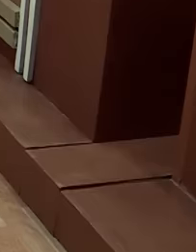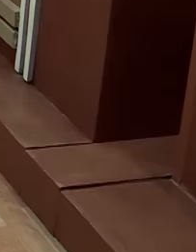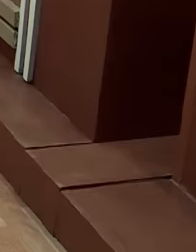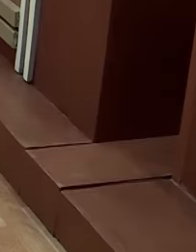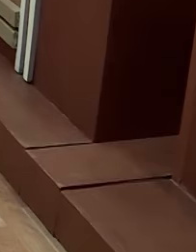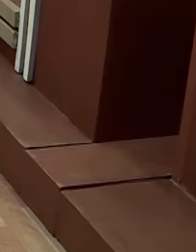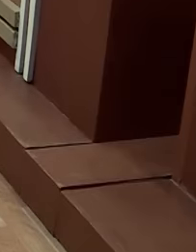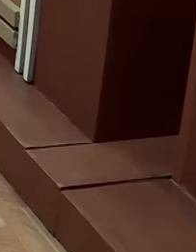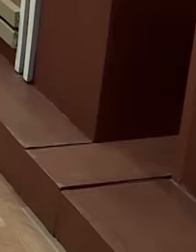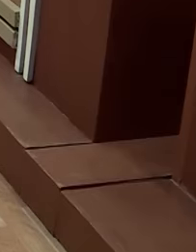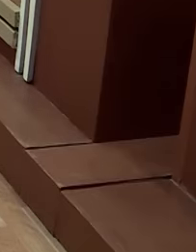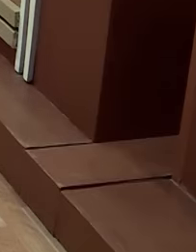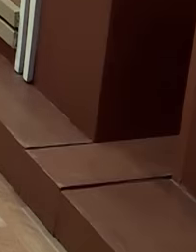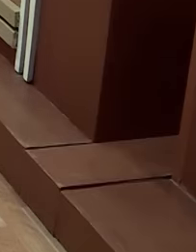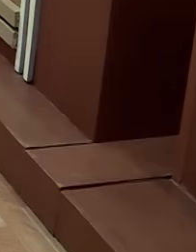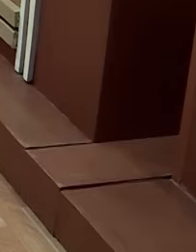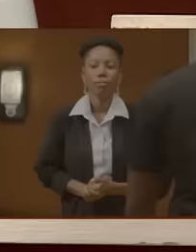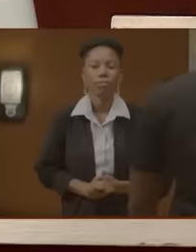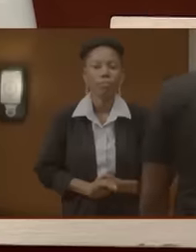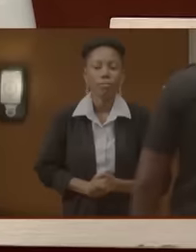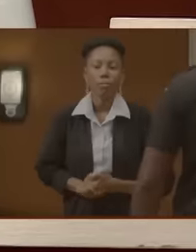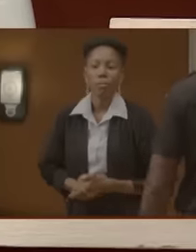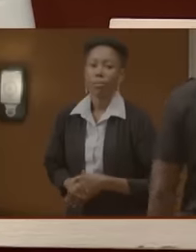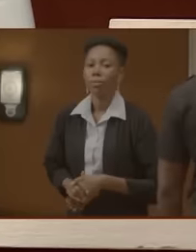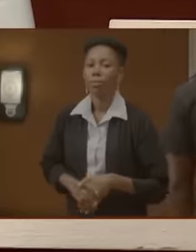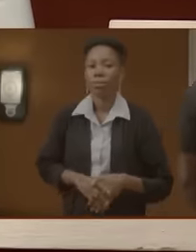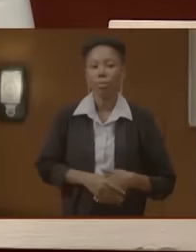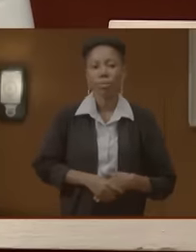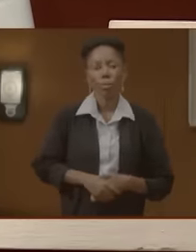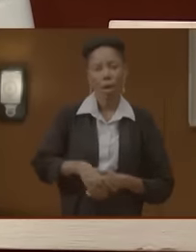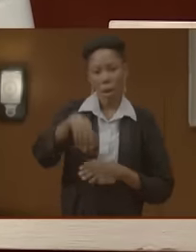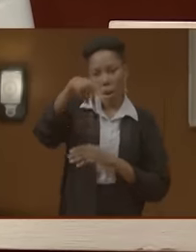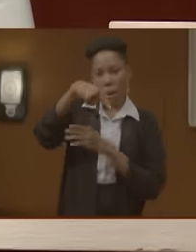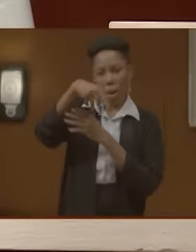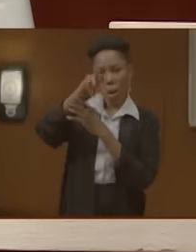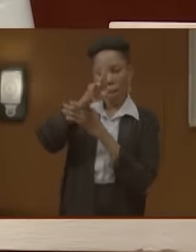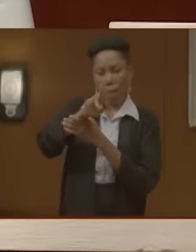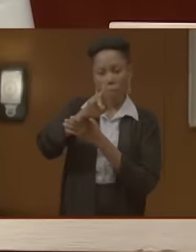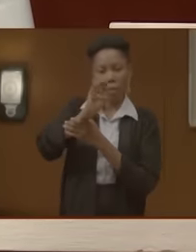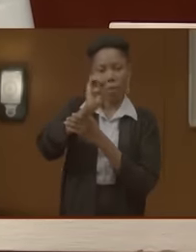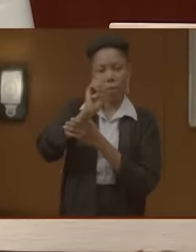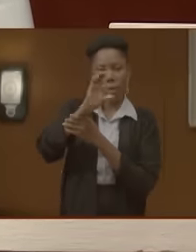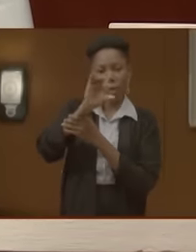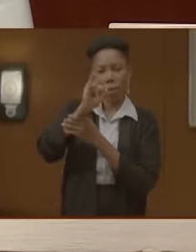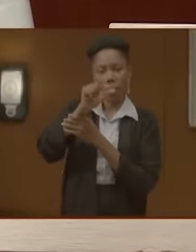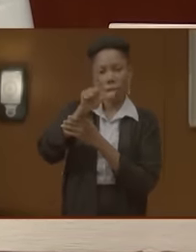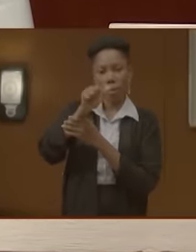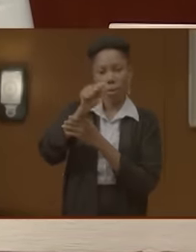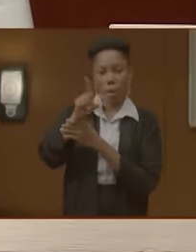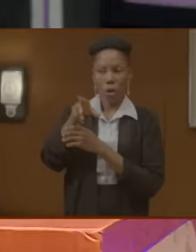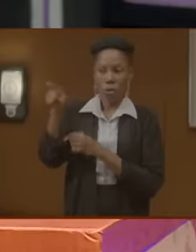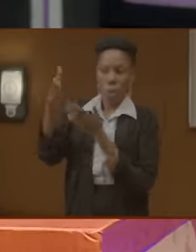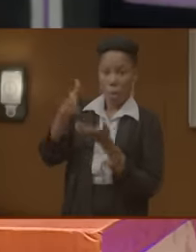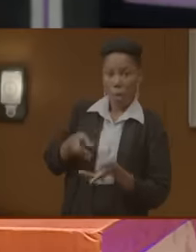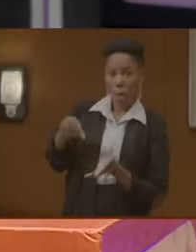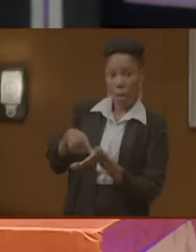fine. Thank you, Akin. You're welcome. Priscilla. Yes. You're the one that brought Emmanuel to the court.